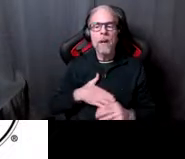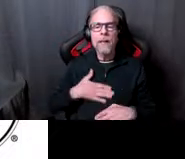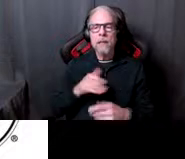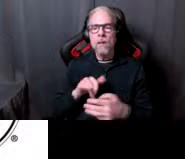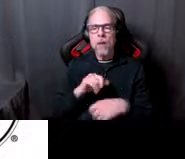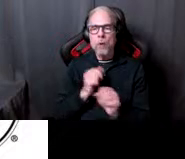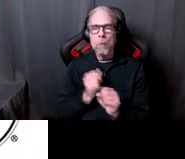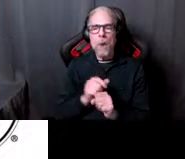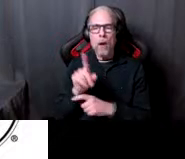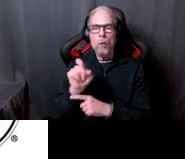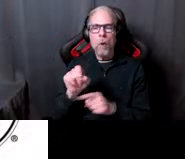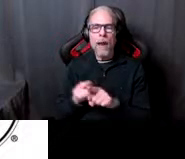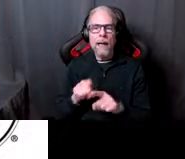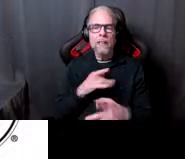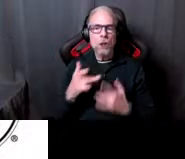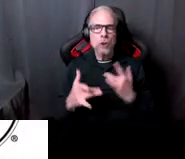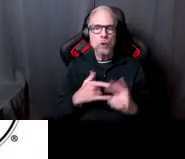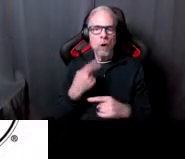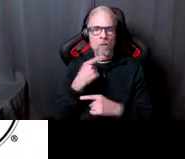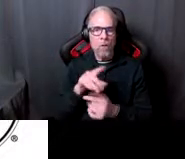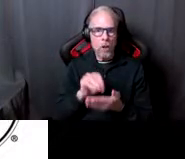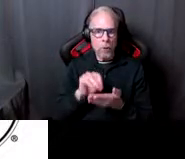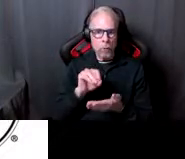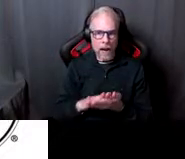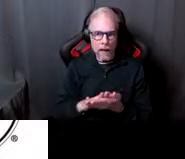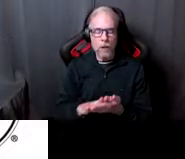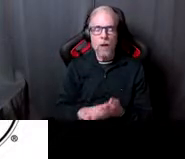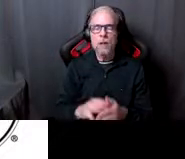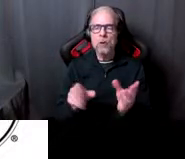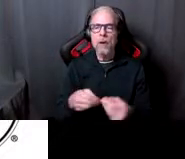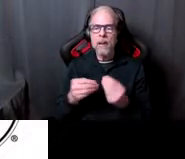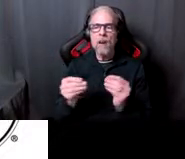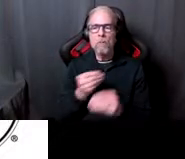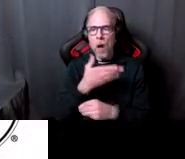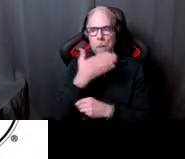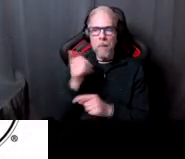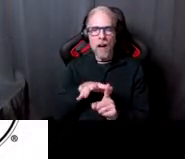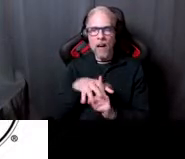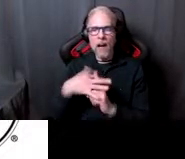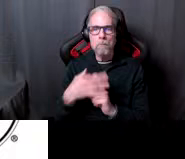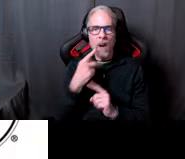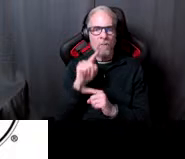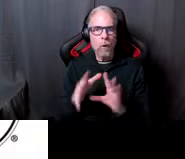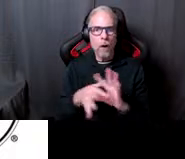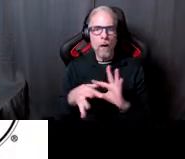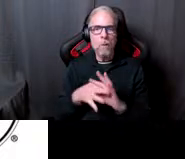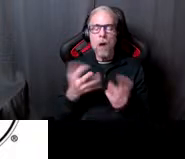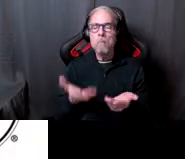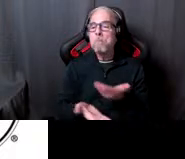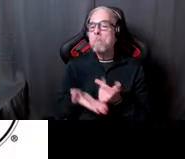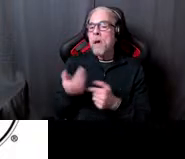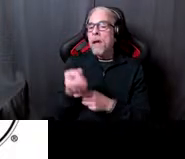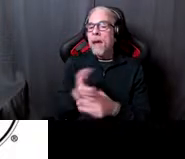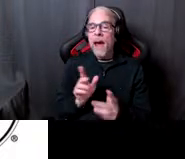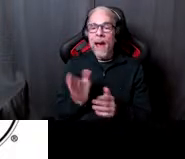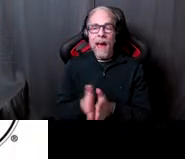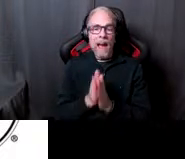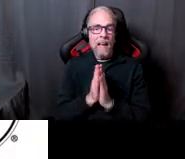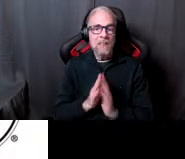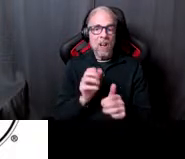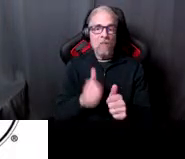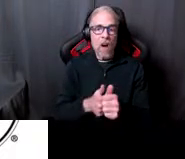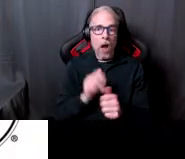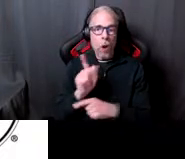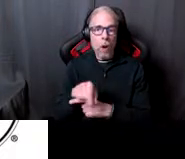as concerns for the record. To provide better context for comments, I may ask follow-up questions. To